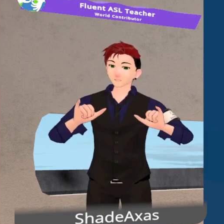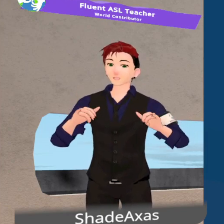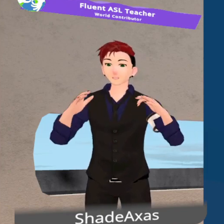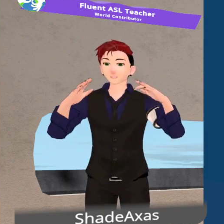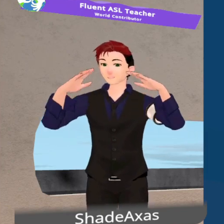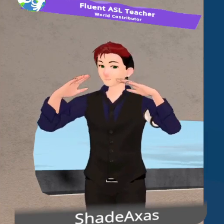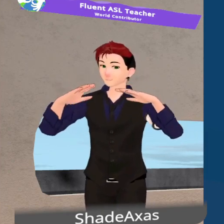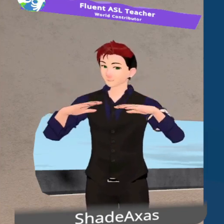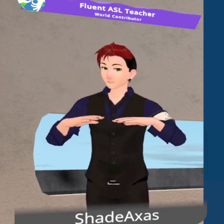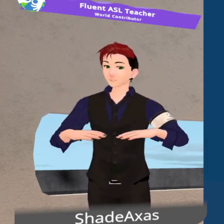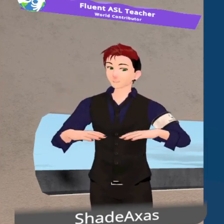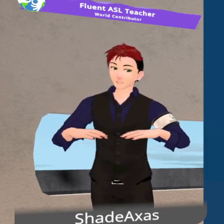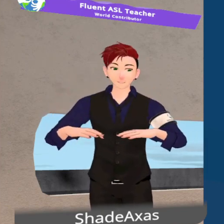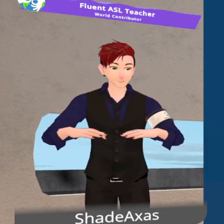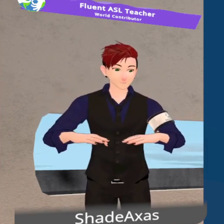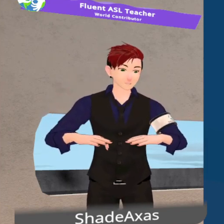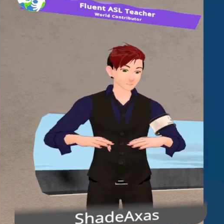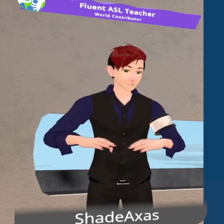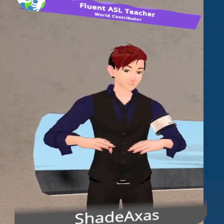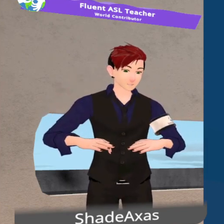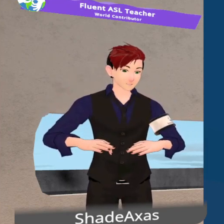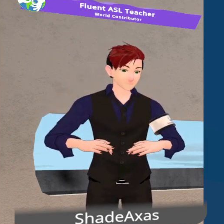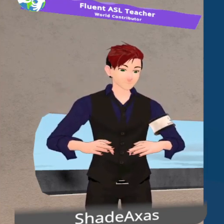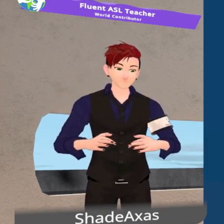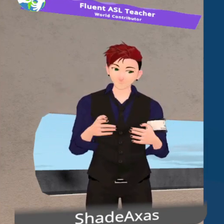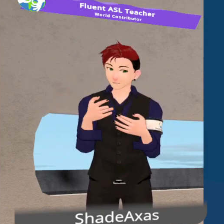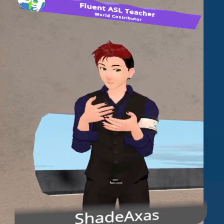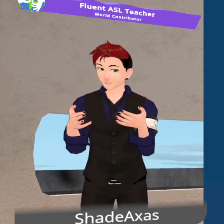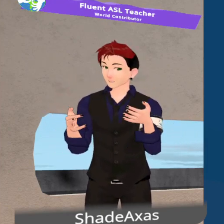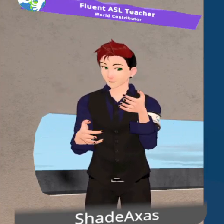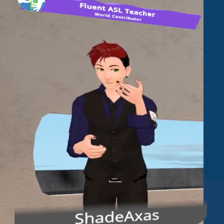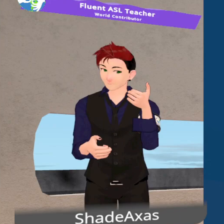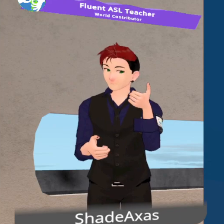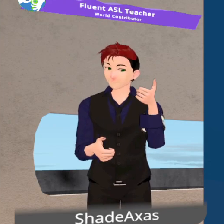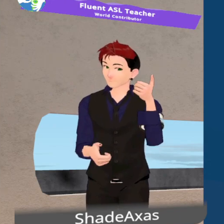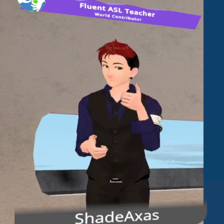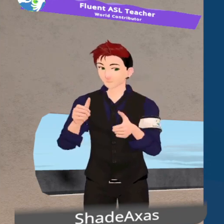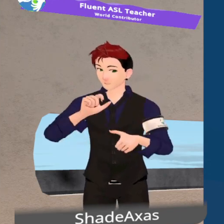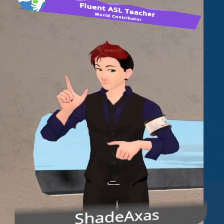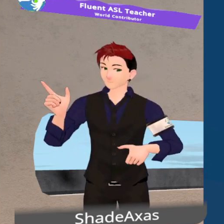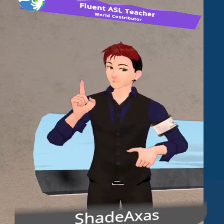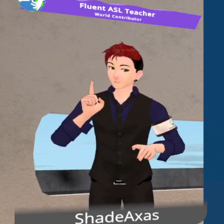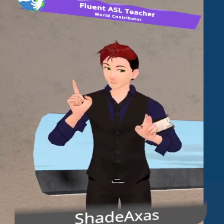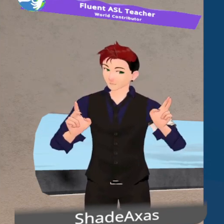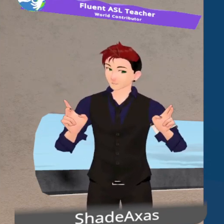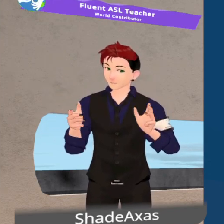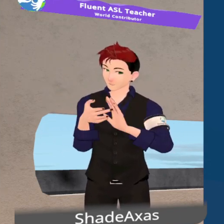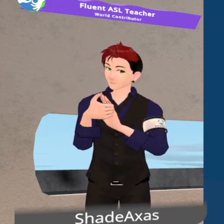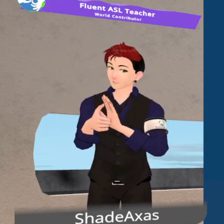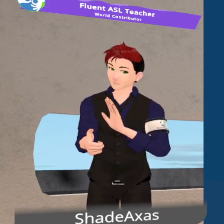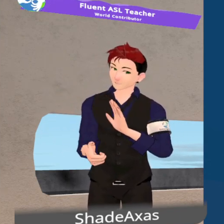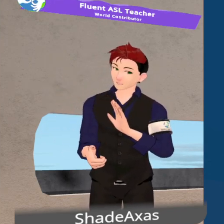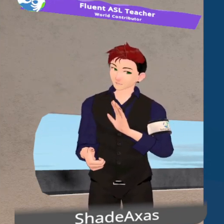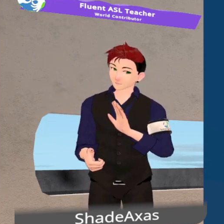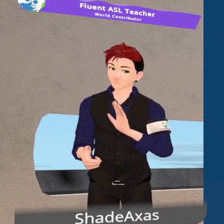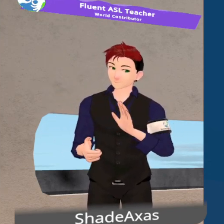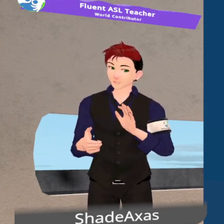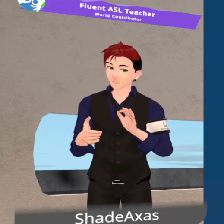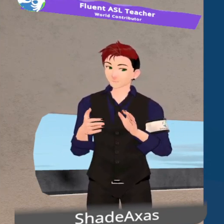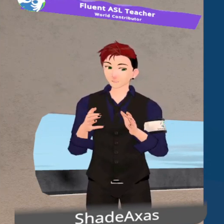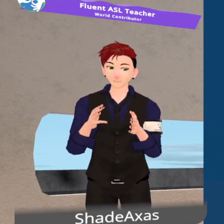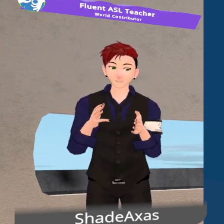go, oh, okay, and bring it down to a more accessible level. That's one thing that almost all deaf people are skilled